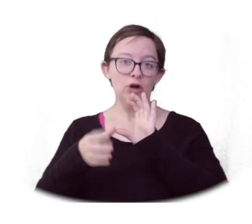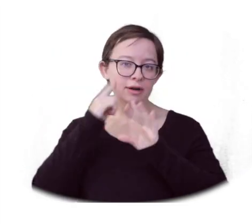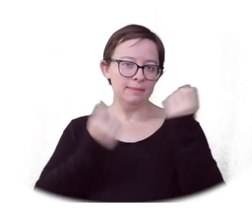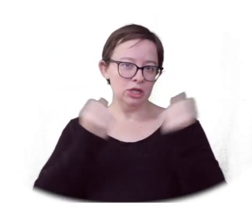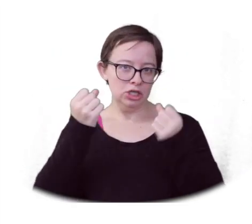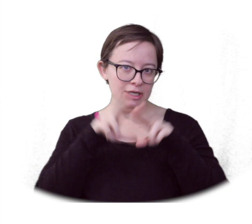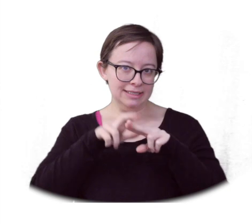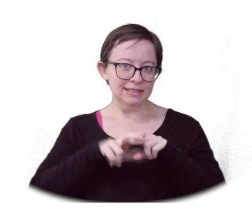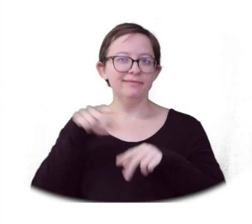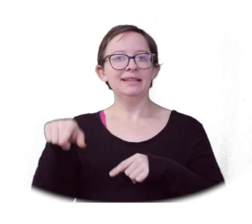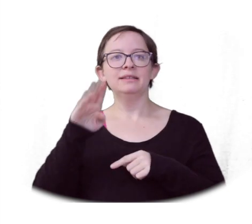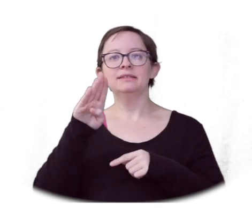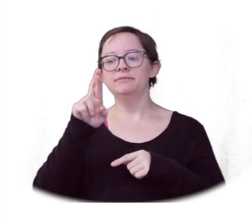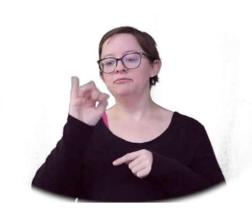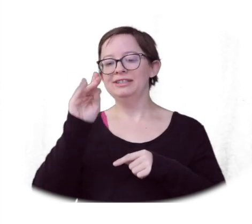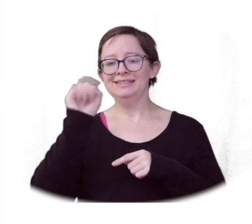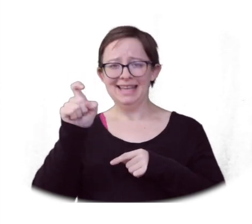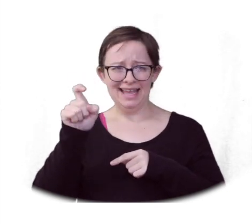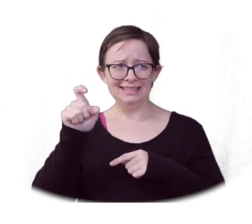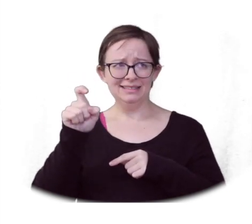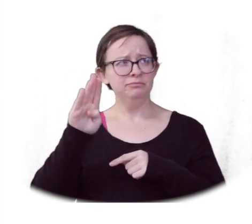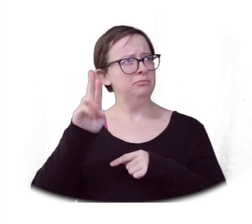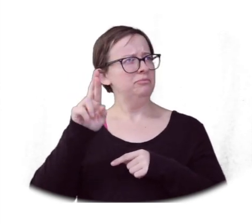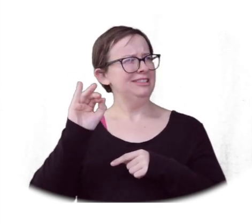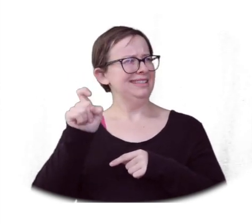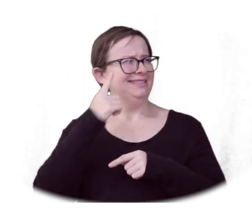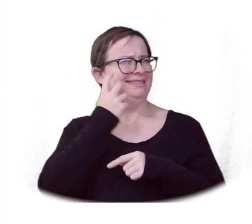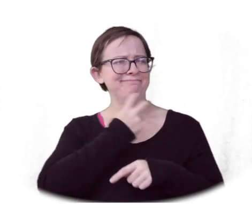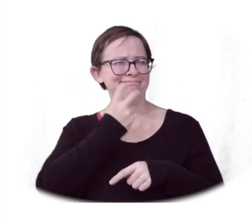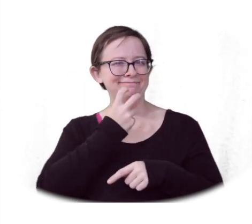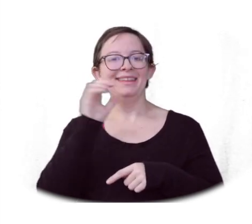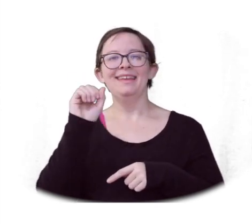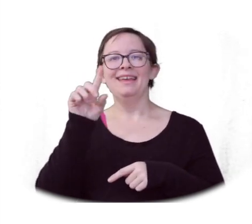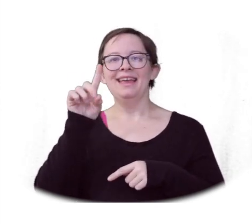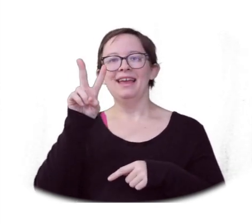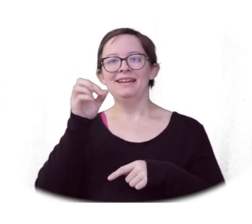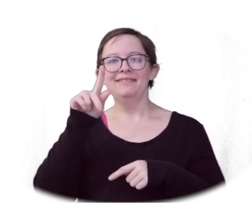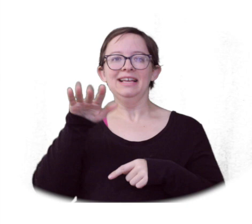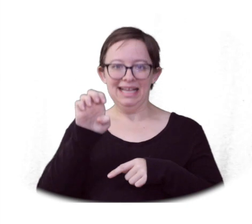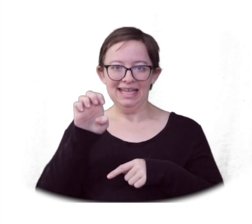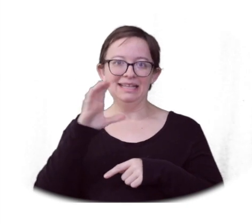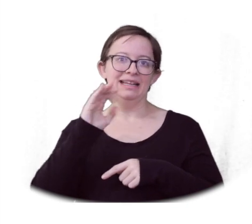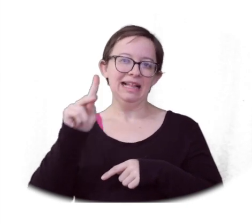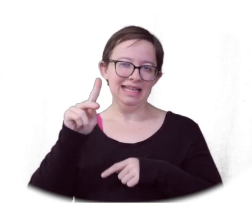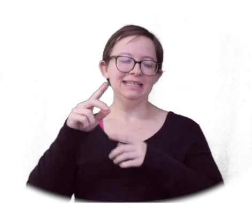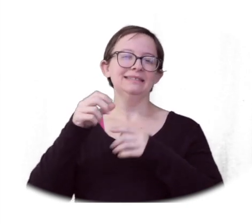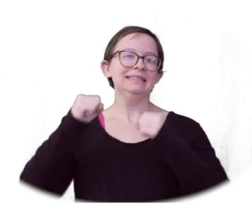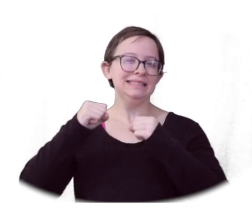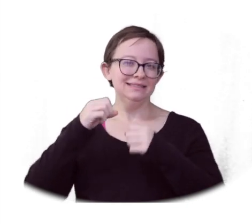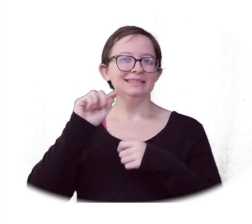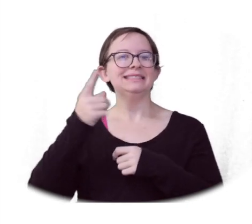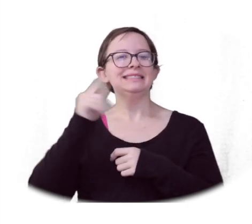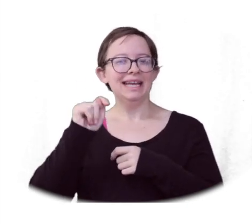a convertible car seat. This is a Britax, I think that's how you pronounce it, Advocate Clip Type convertible car